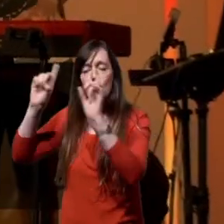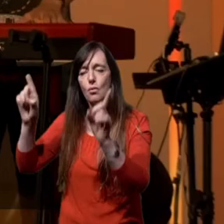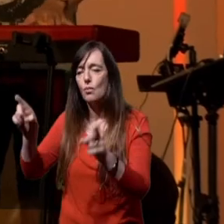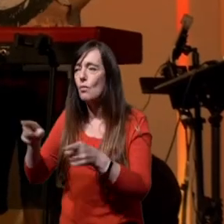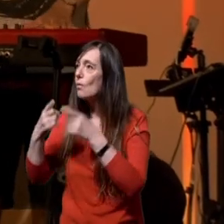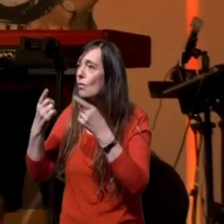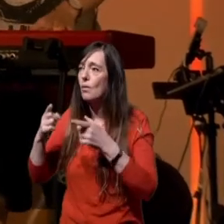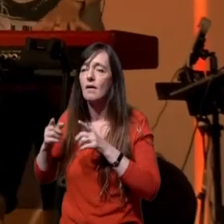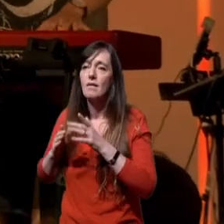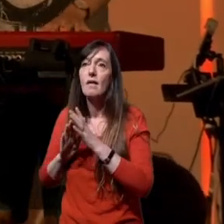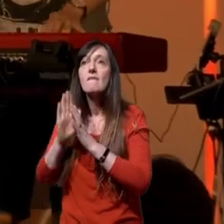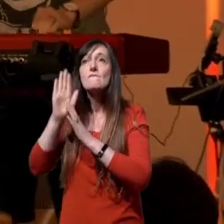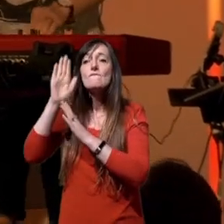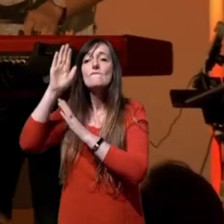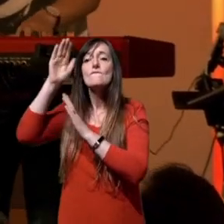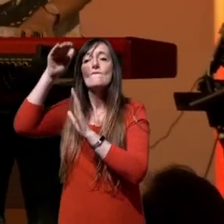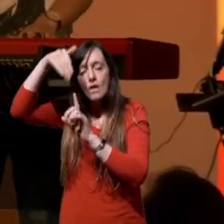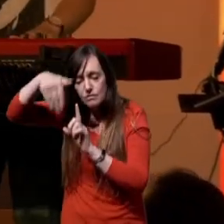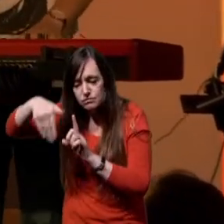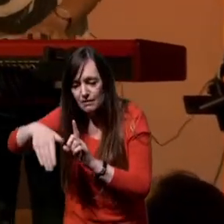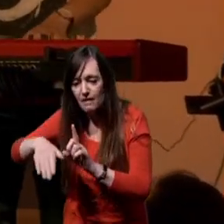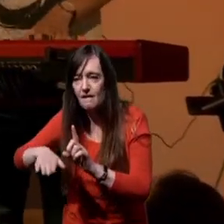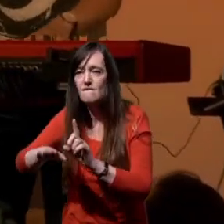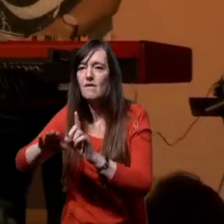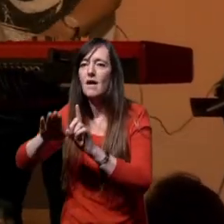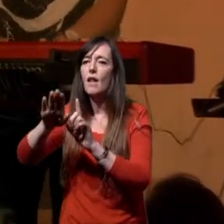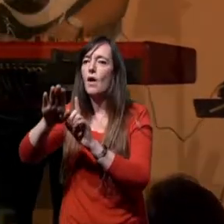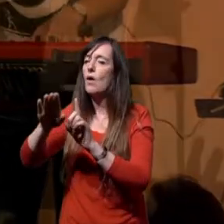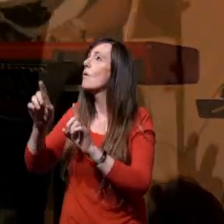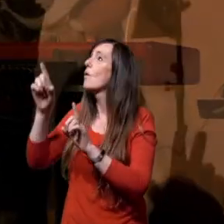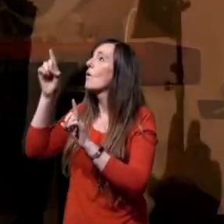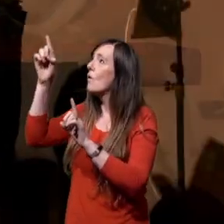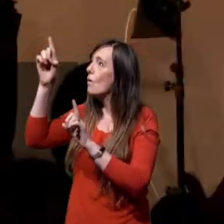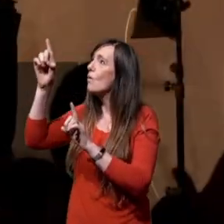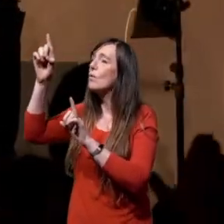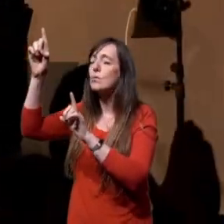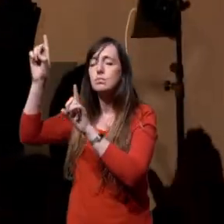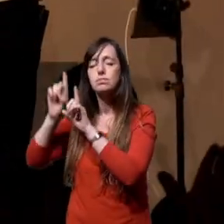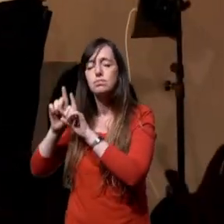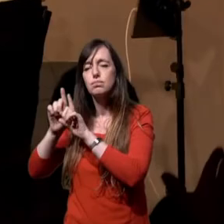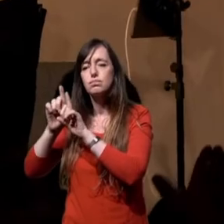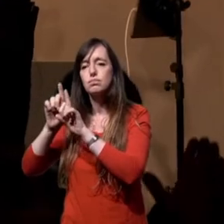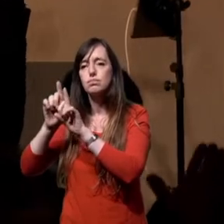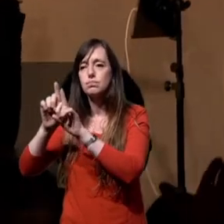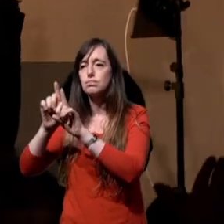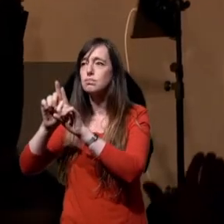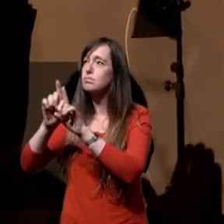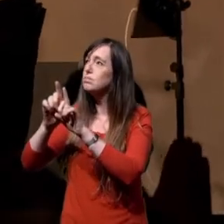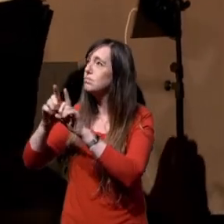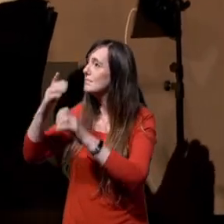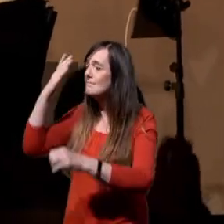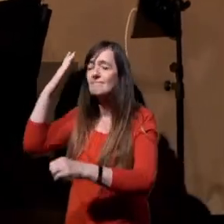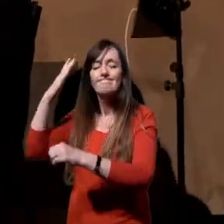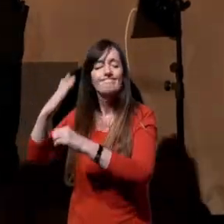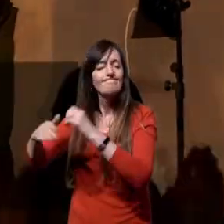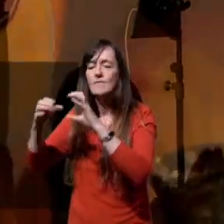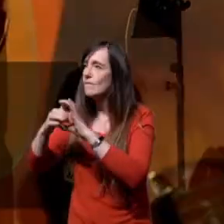never let go, every high and every low. Oh no, you never let